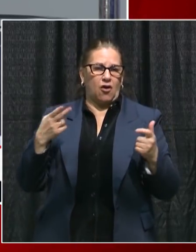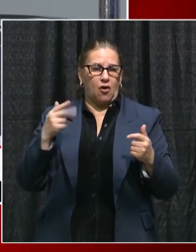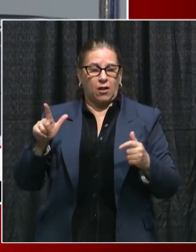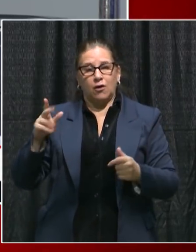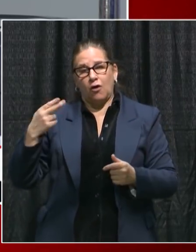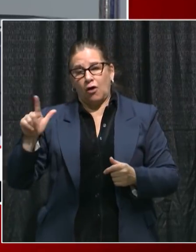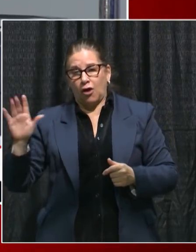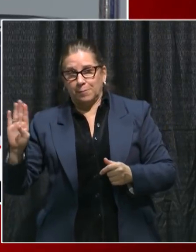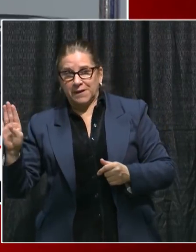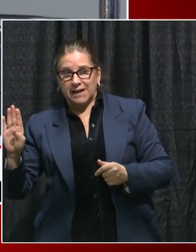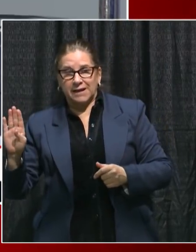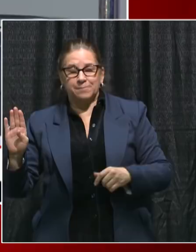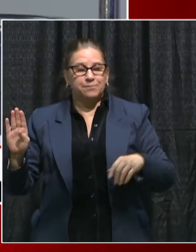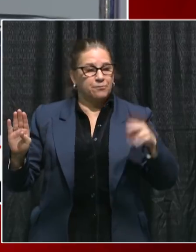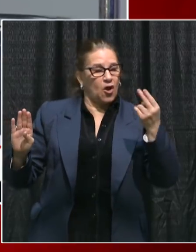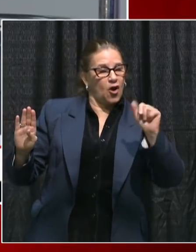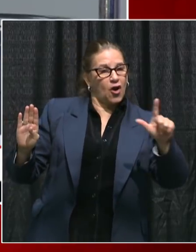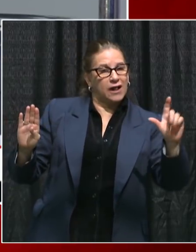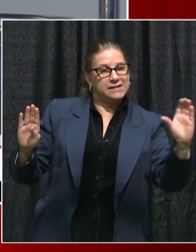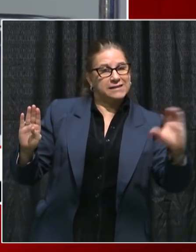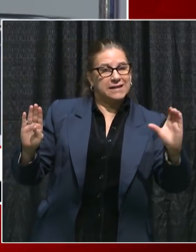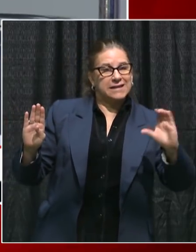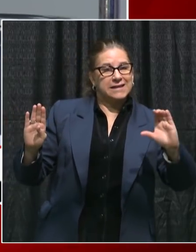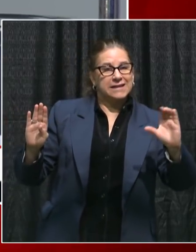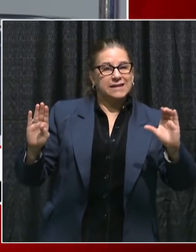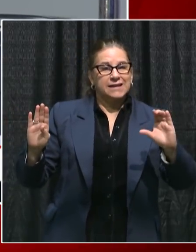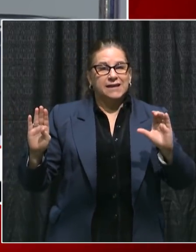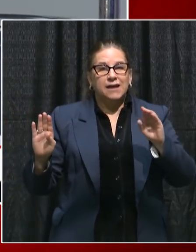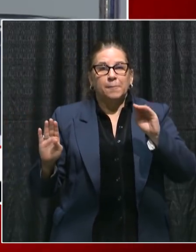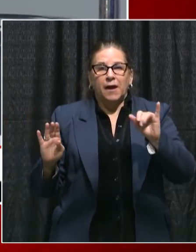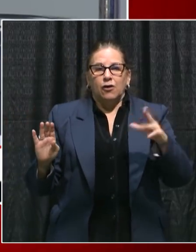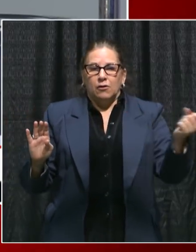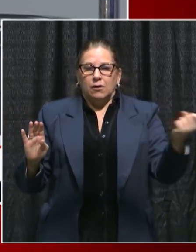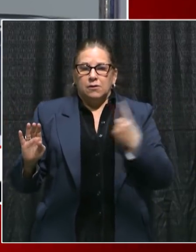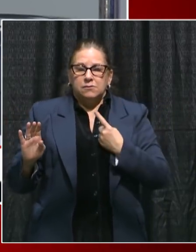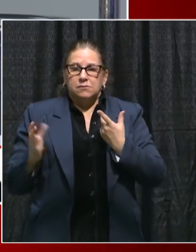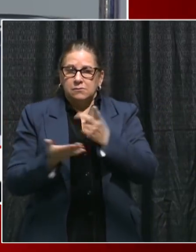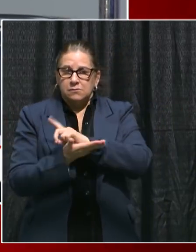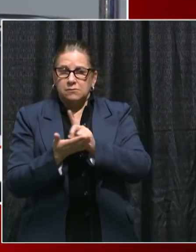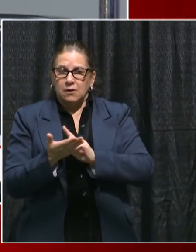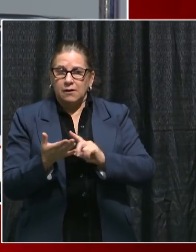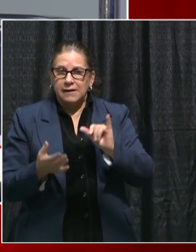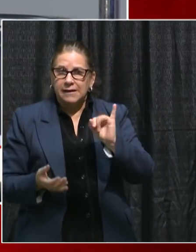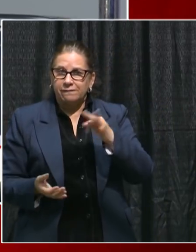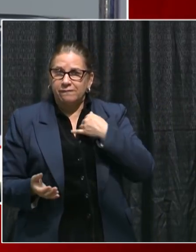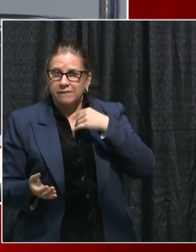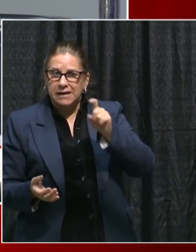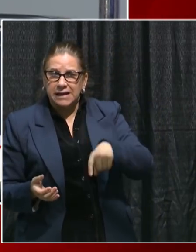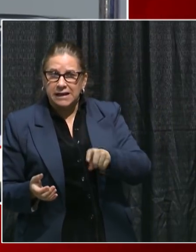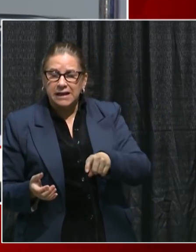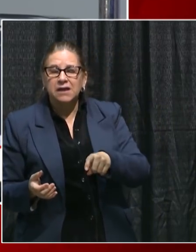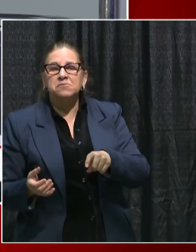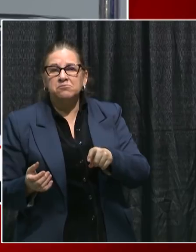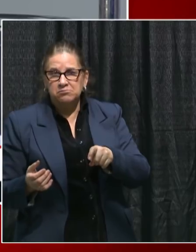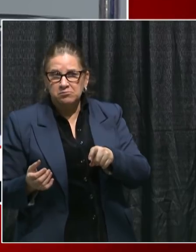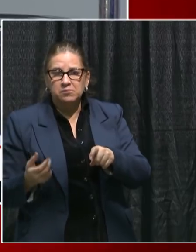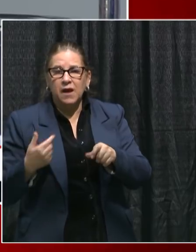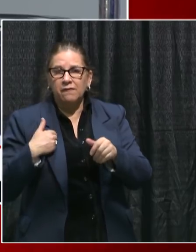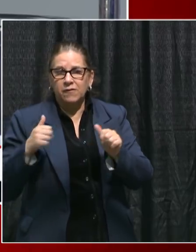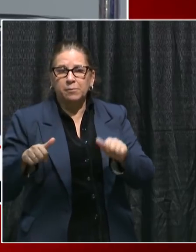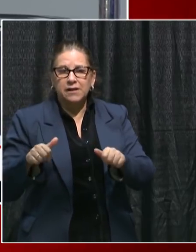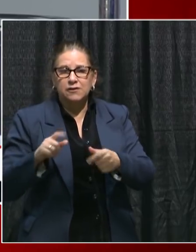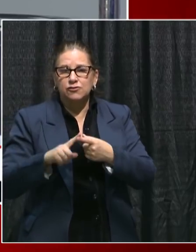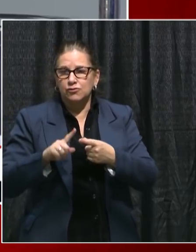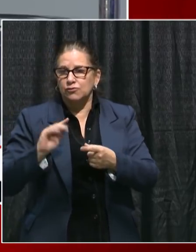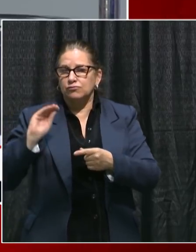us to design that capability, and if in fact we ever needed it, God forbid, we'd have the capability already designed to be able to put those in there. And